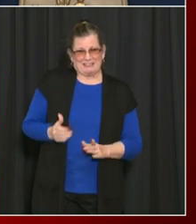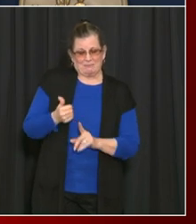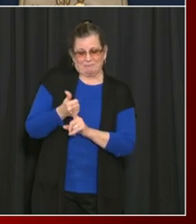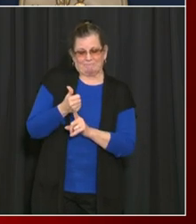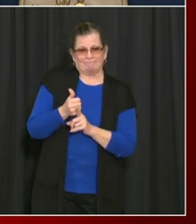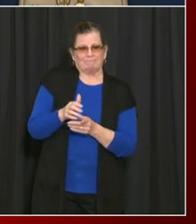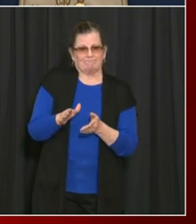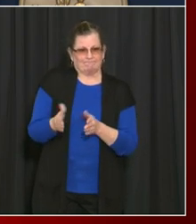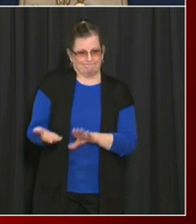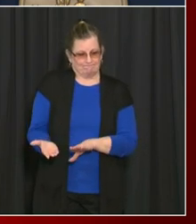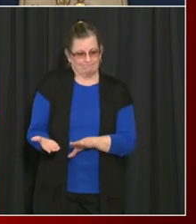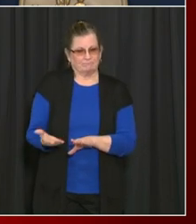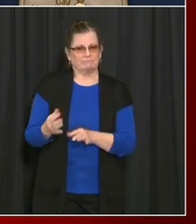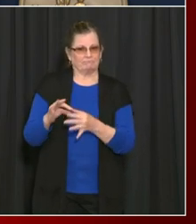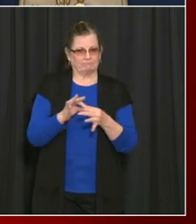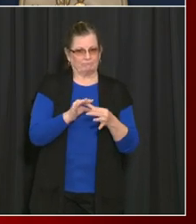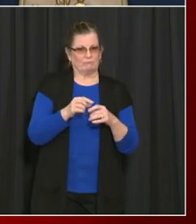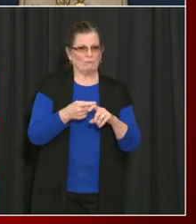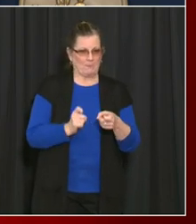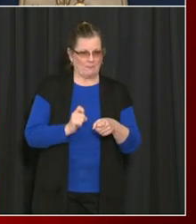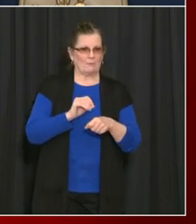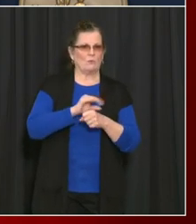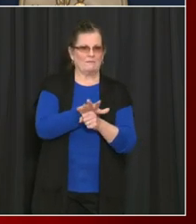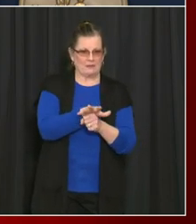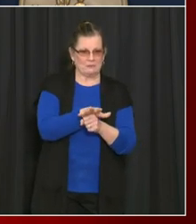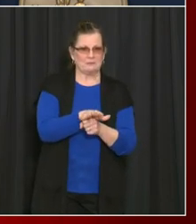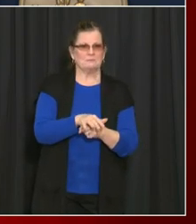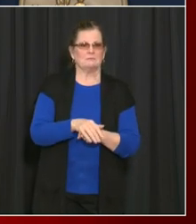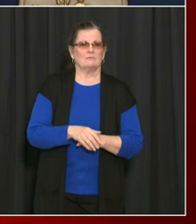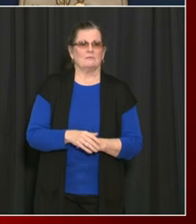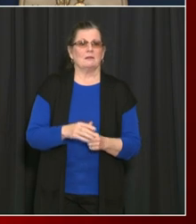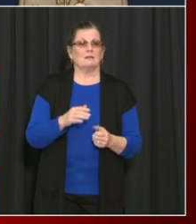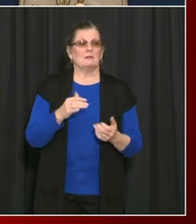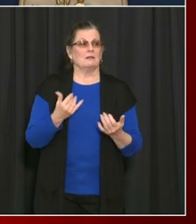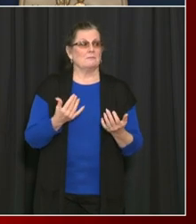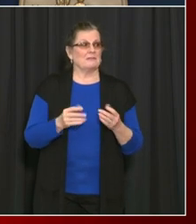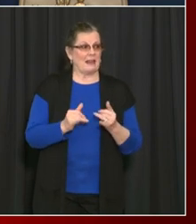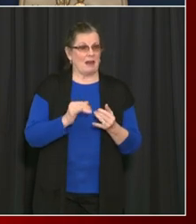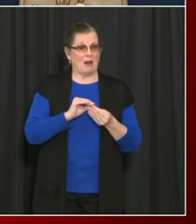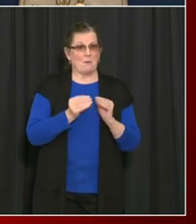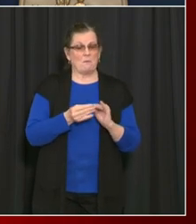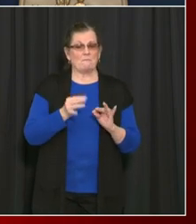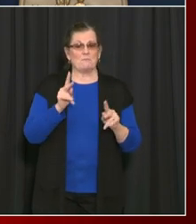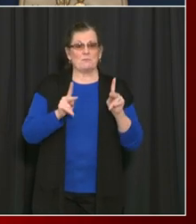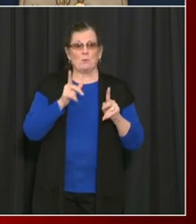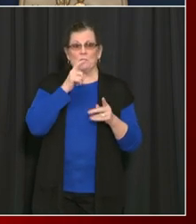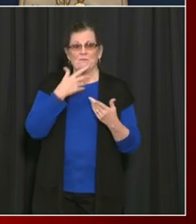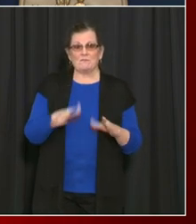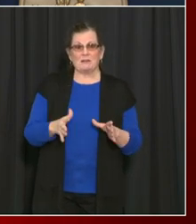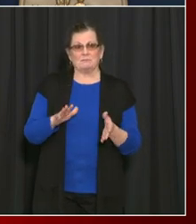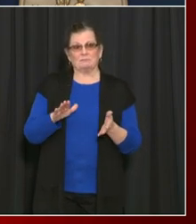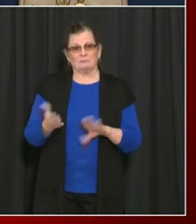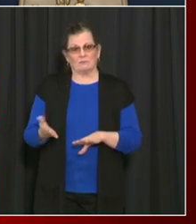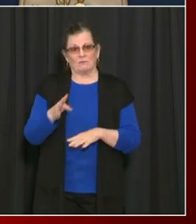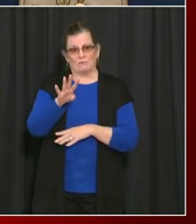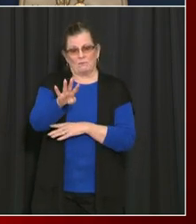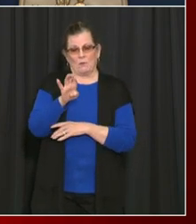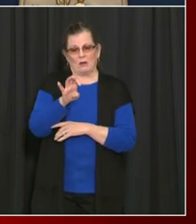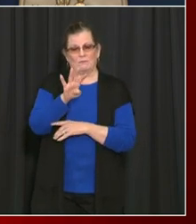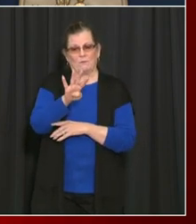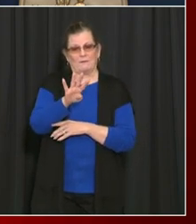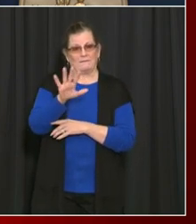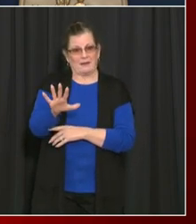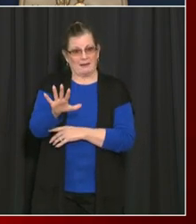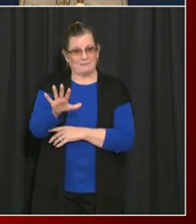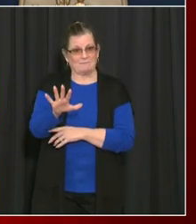to the virus, bringing the number of people lost to this virus to 445.